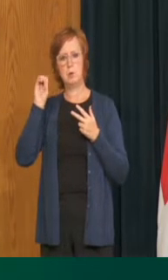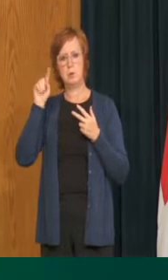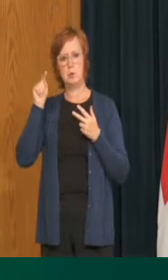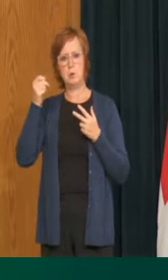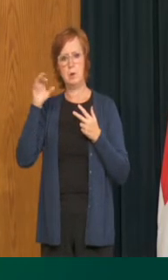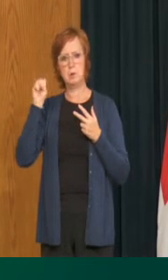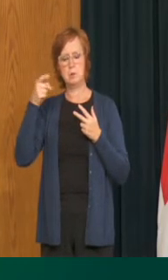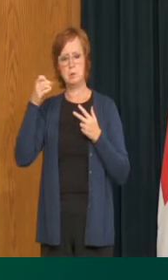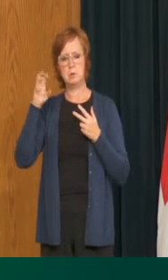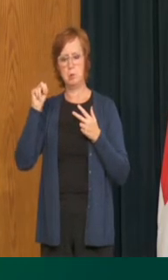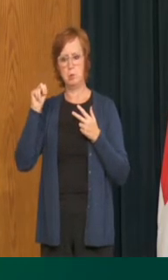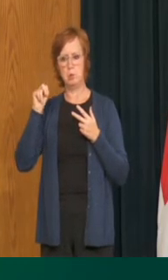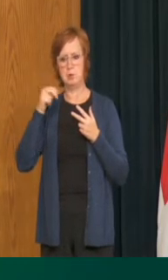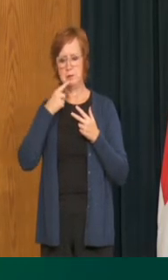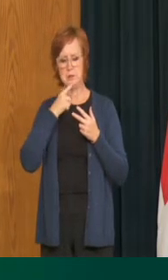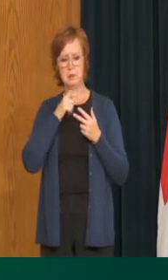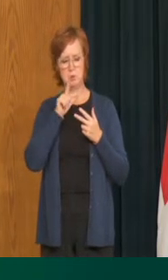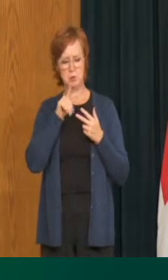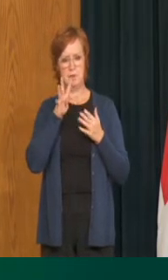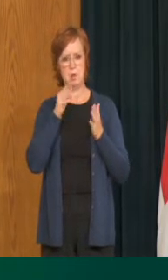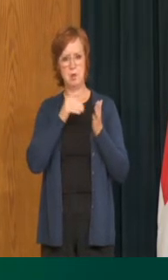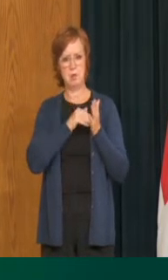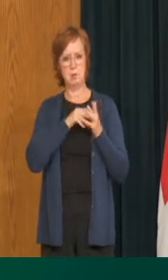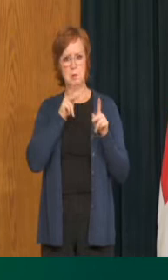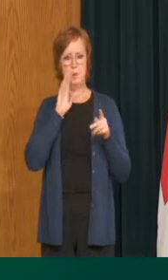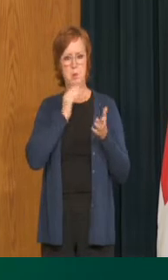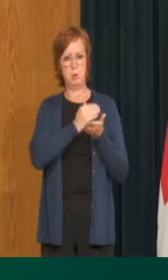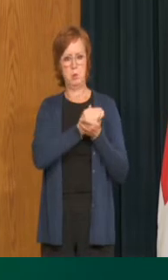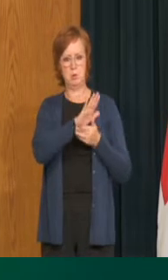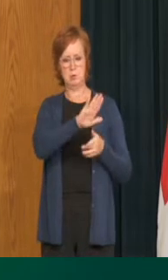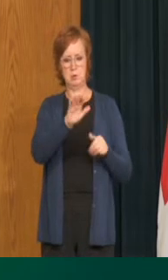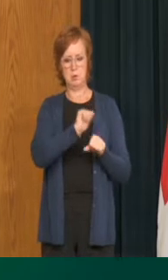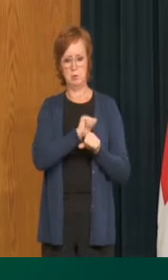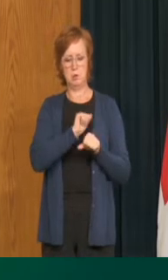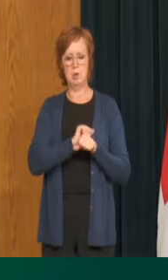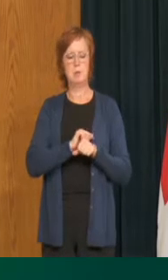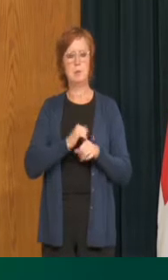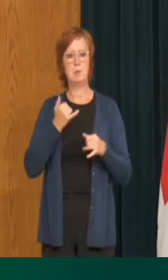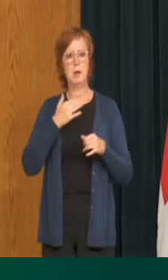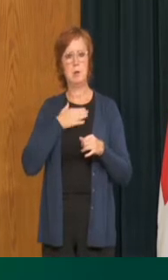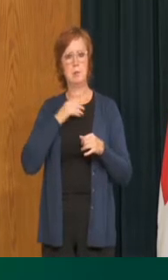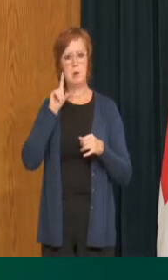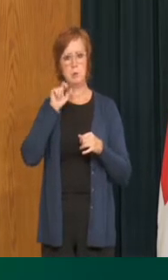24,000 people. So I was wondering what was your message to the people